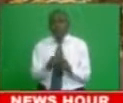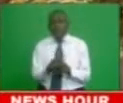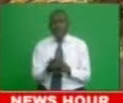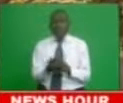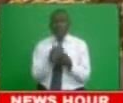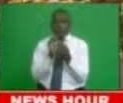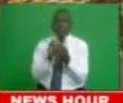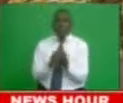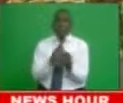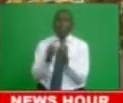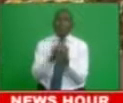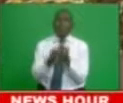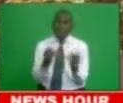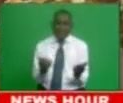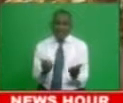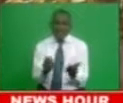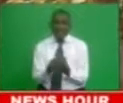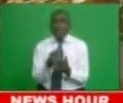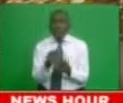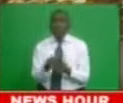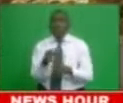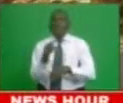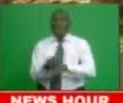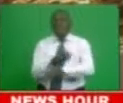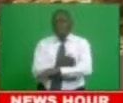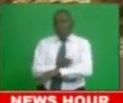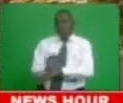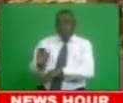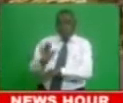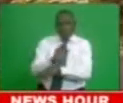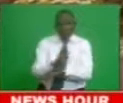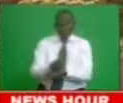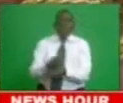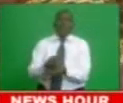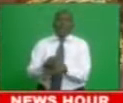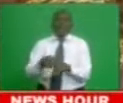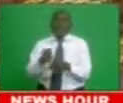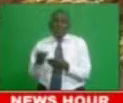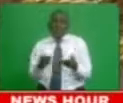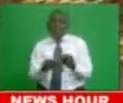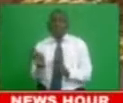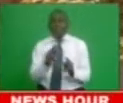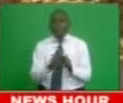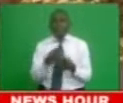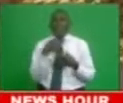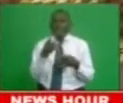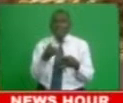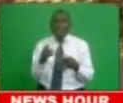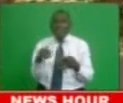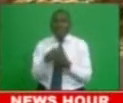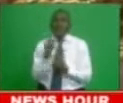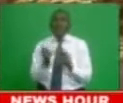increased competition is to improve our customer services, to attract new